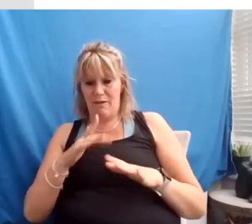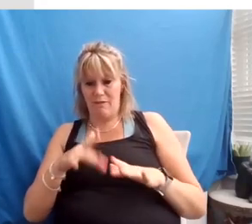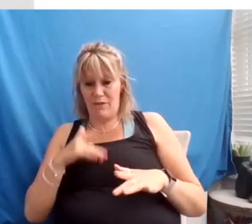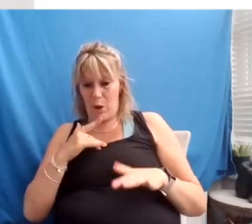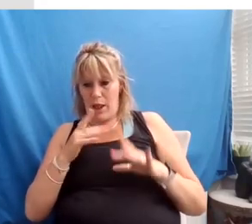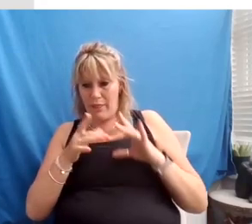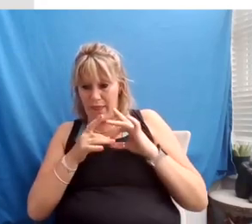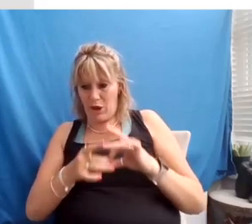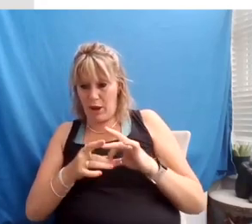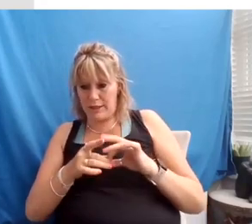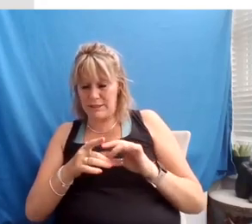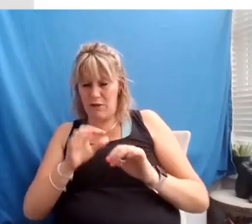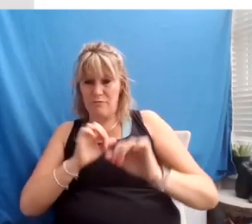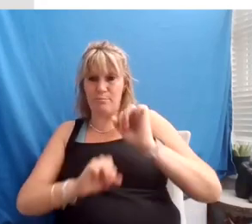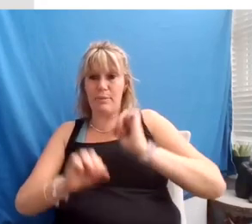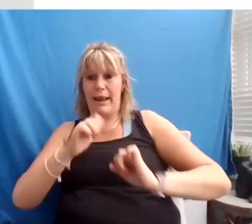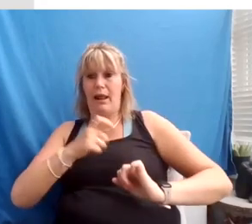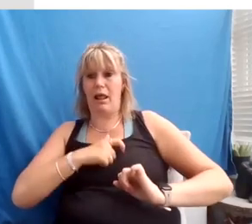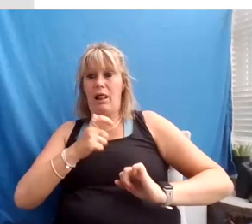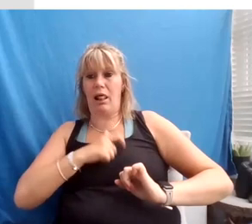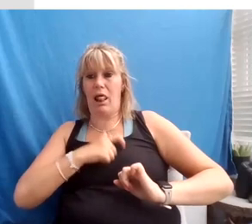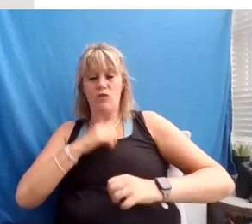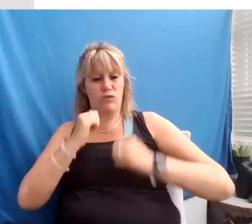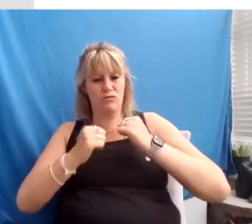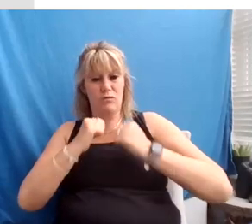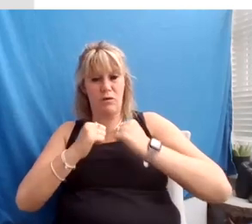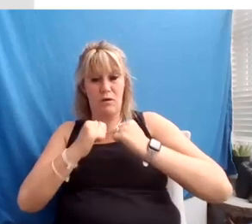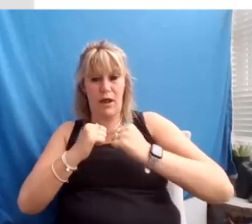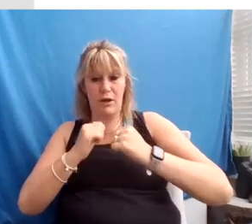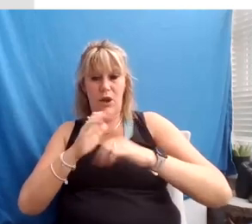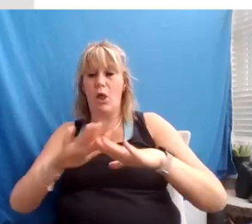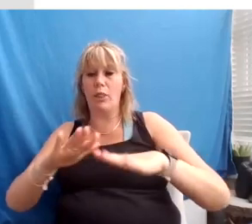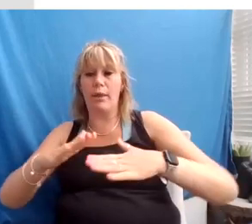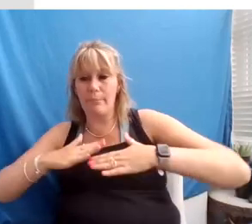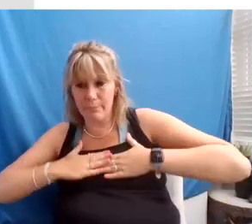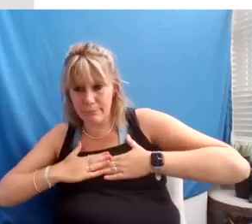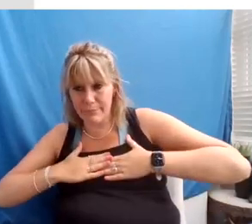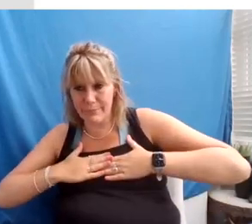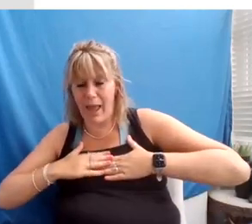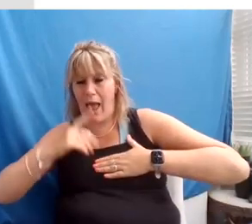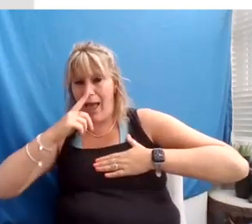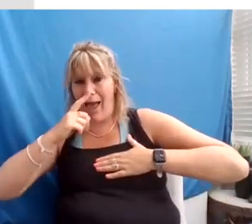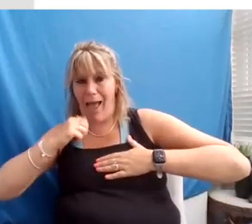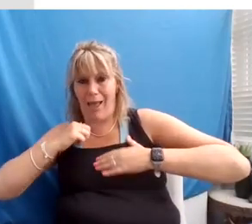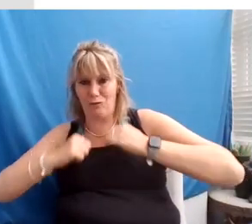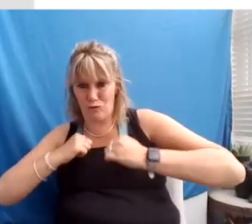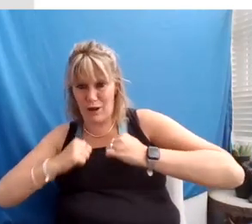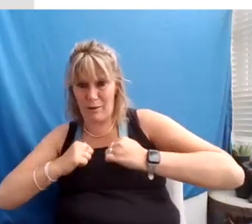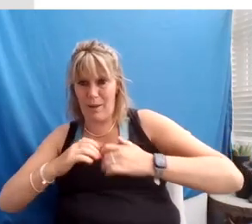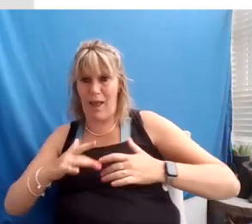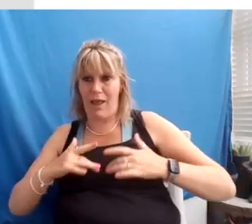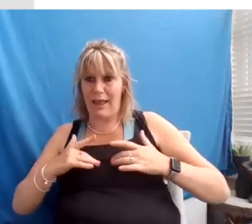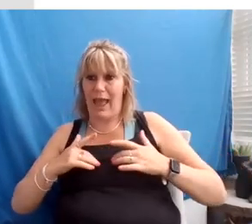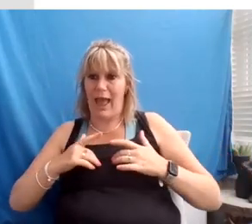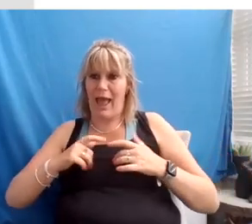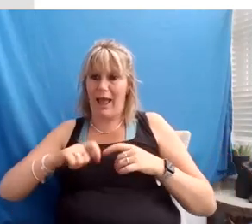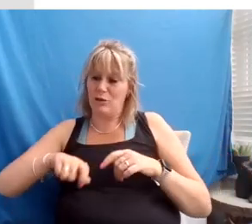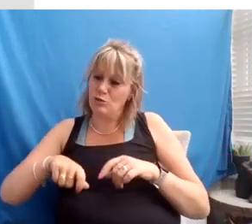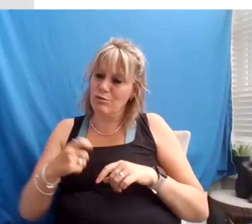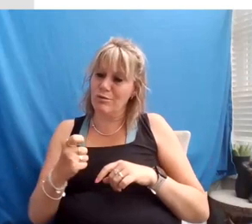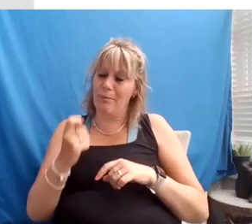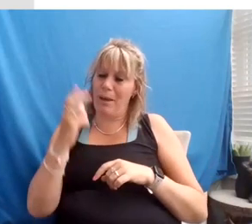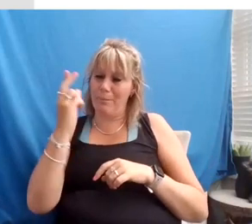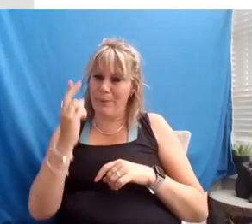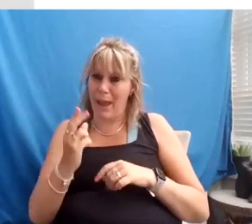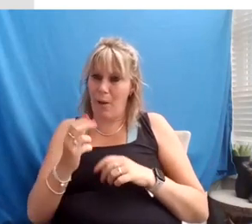sort of panic, run, run, run, run, run, run, run. Not that I can run, but you know, I can turn up my power and go very, very fast. And